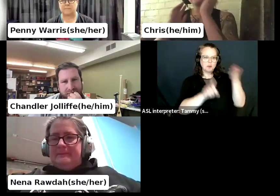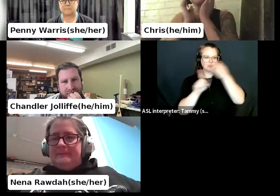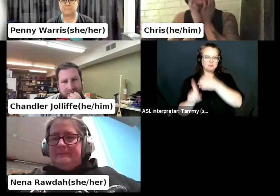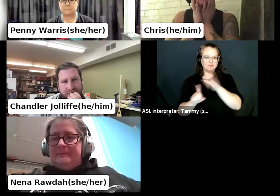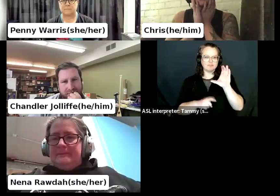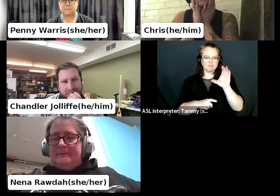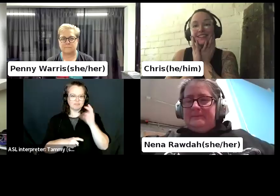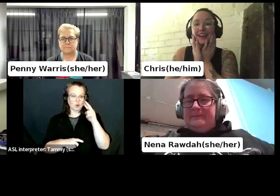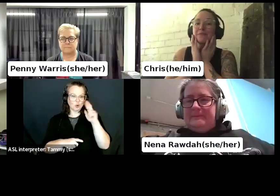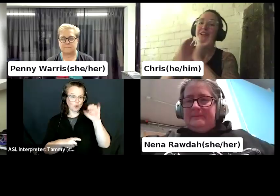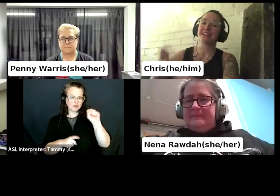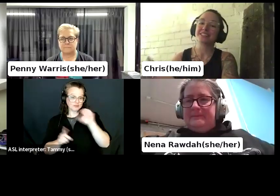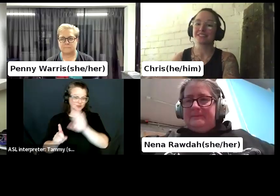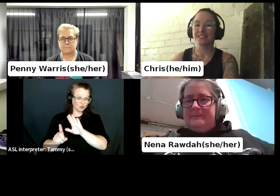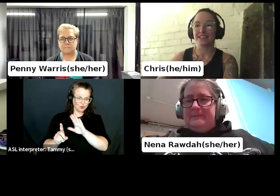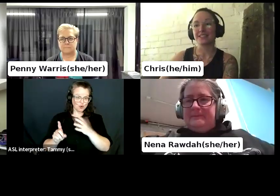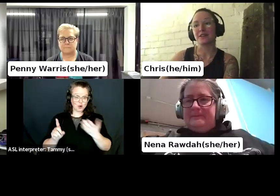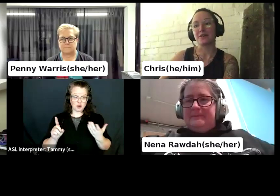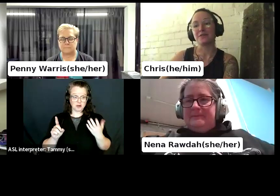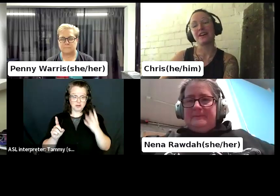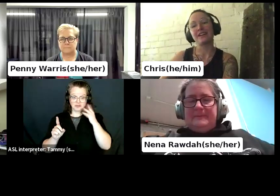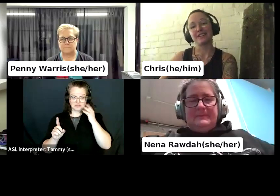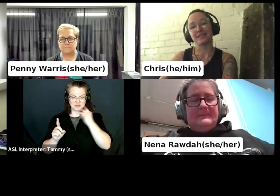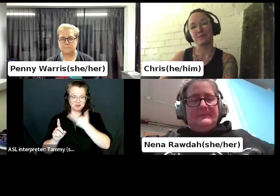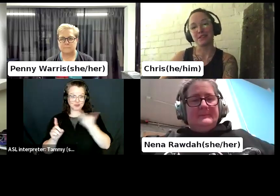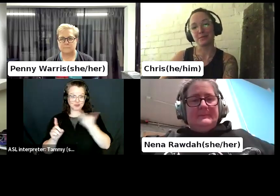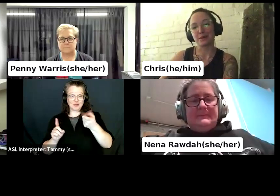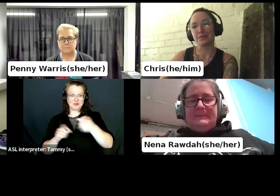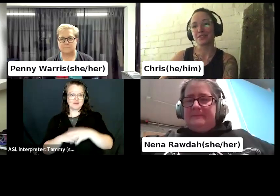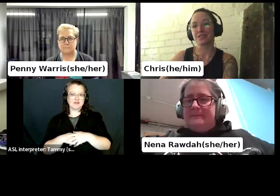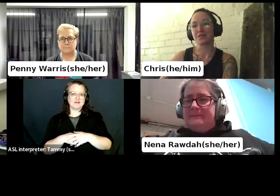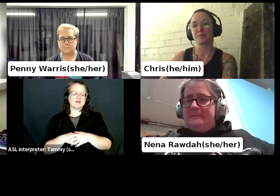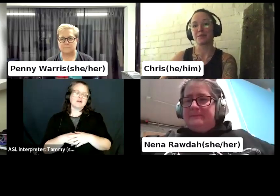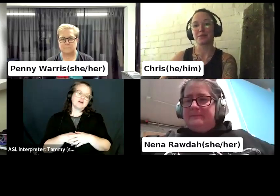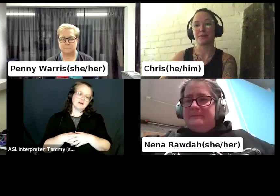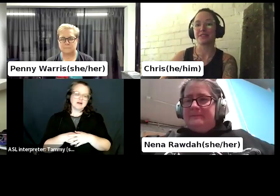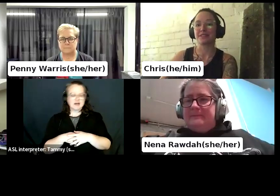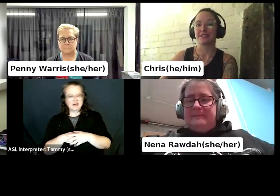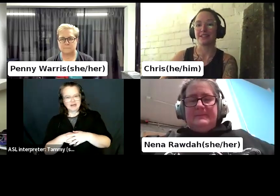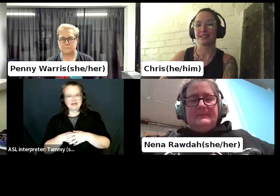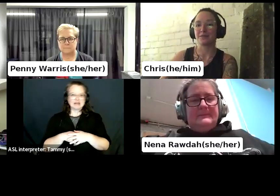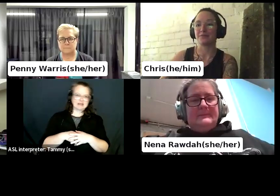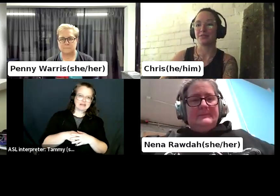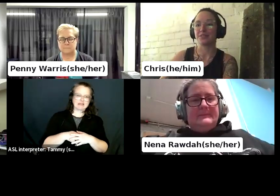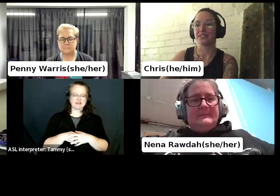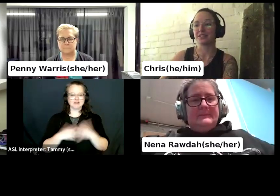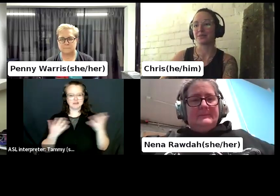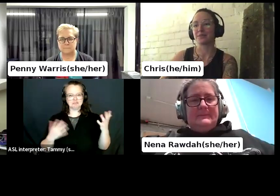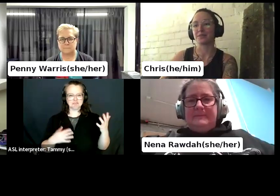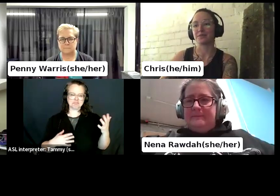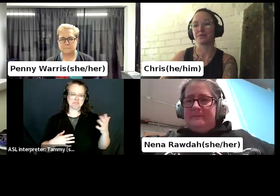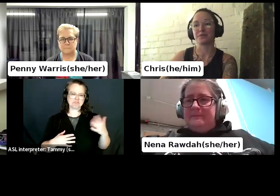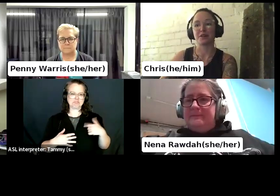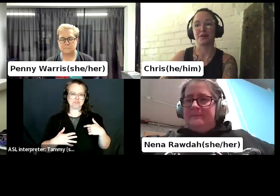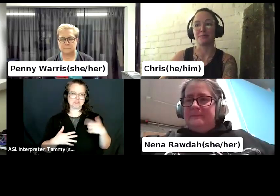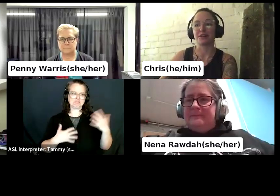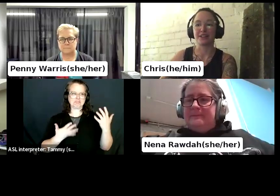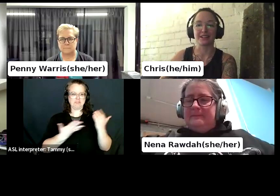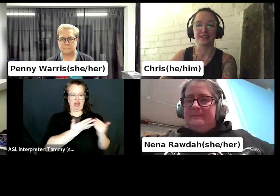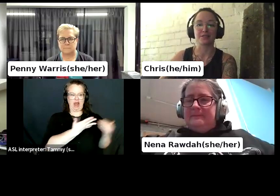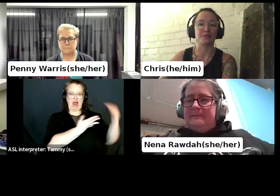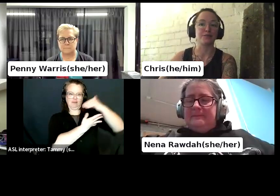weigh in? my, yeah, my answer is yes and no. Uh, the major publishers for the most part are not helpful in terms of,